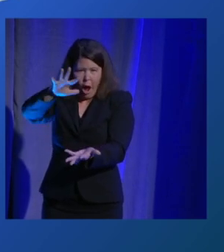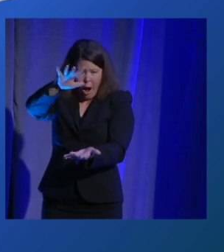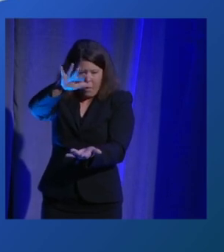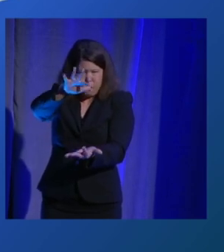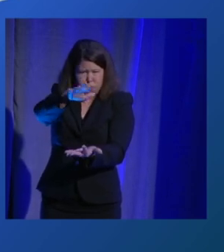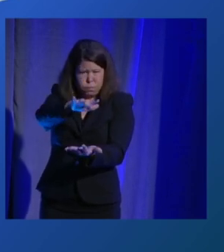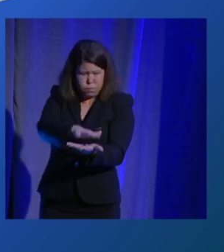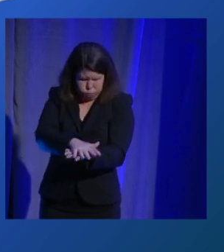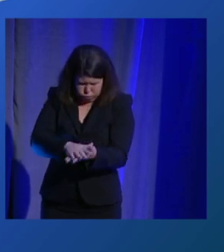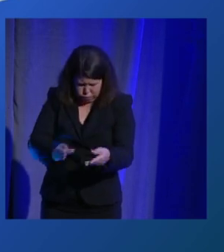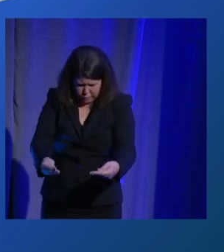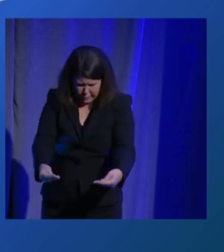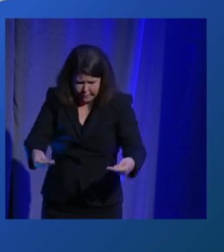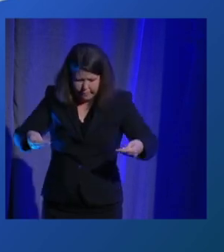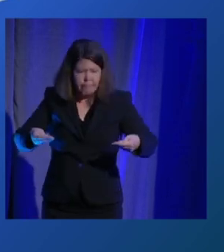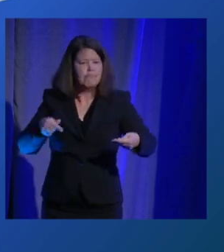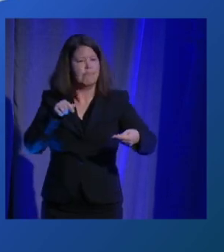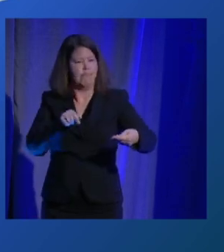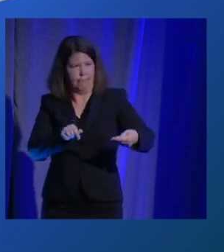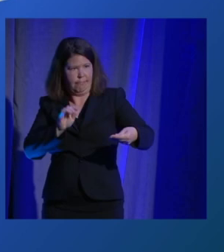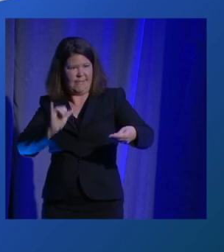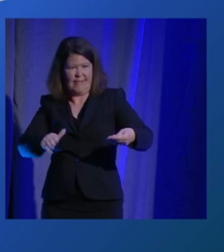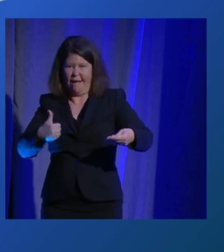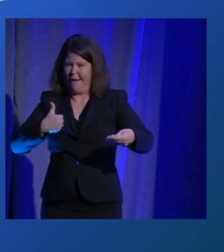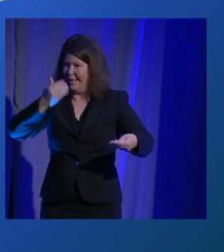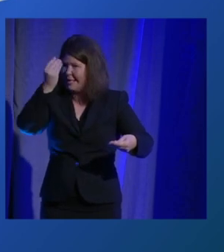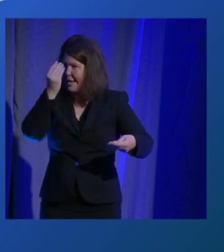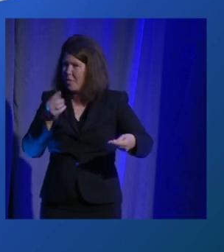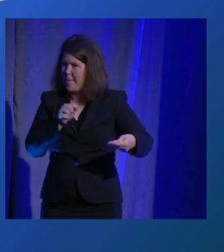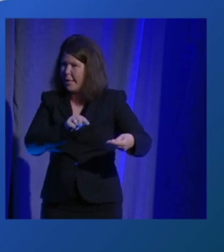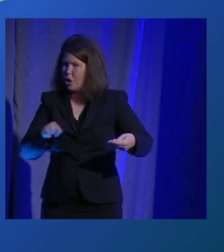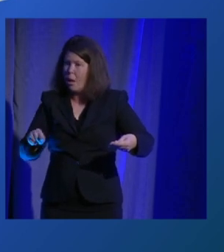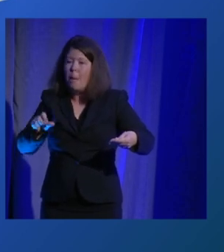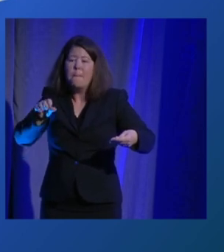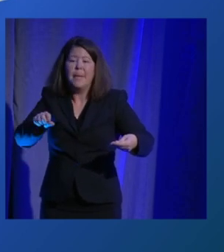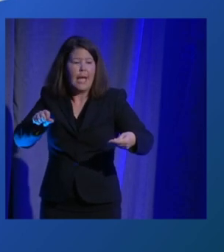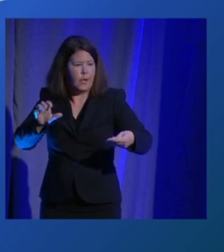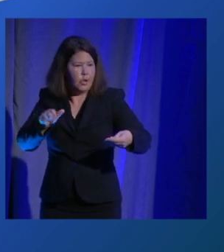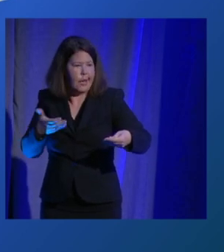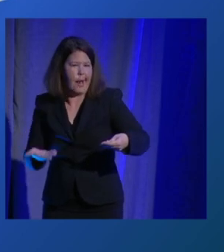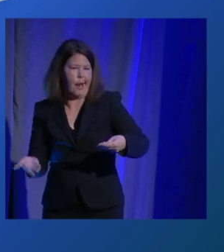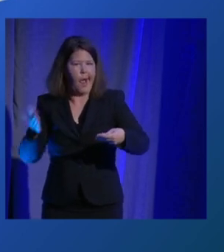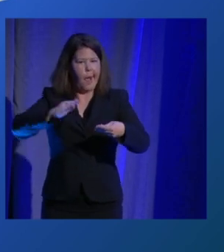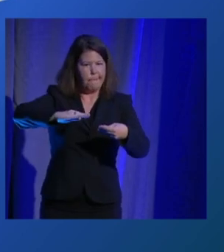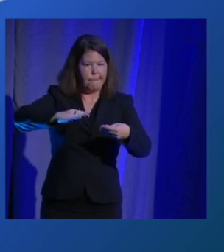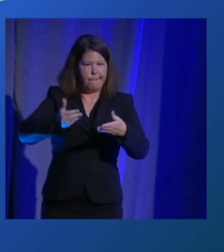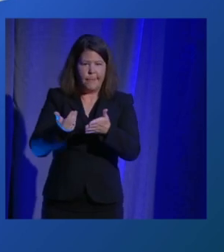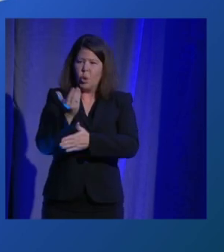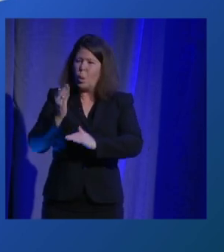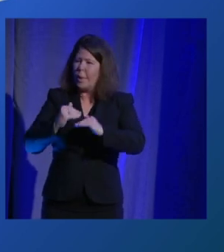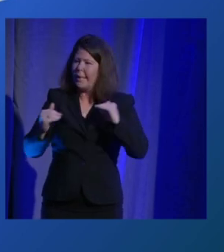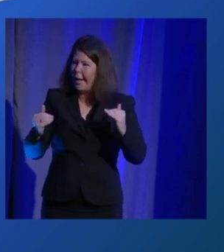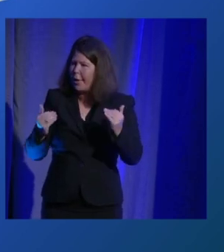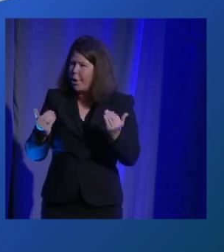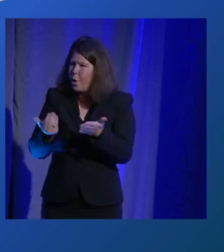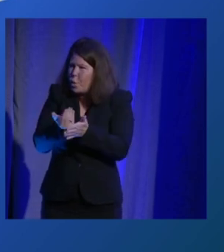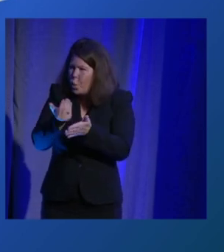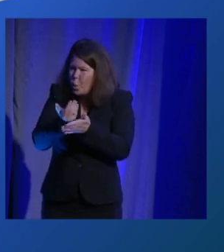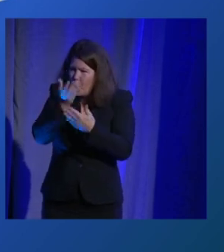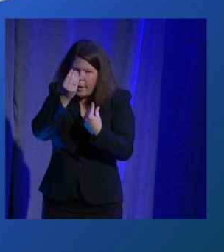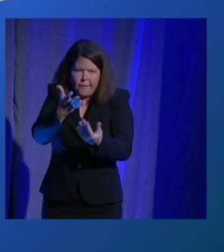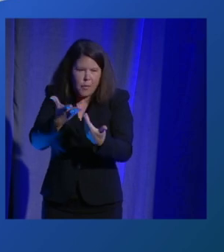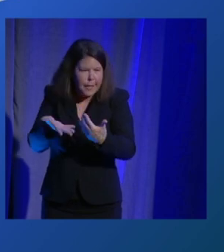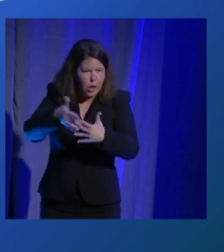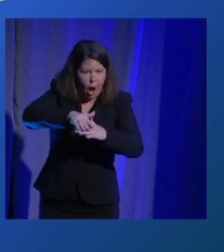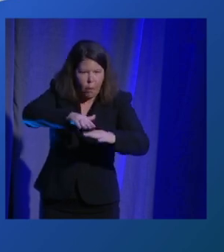information it potentially can create new layers a new way of presenting information that gives you